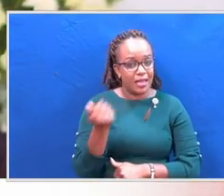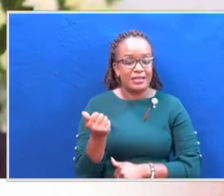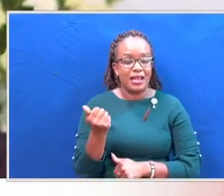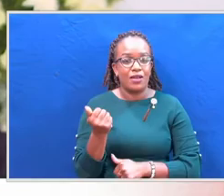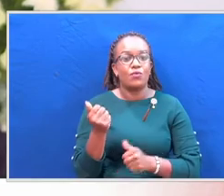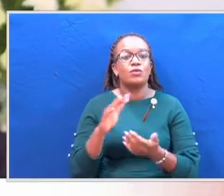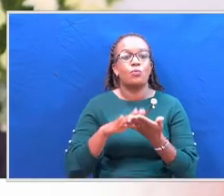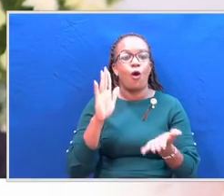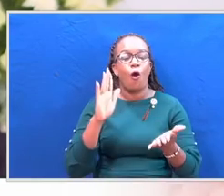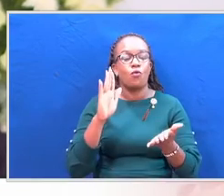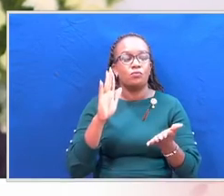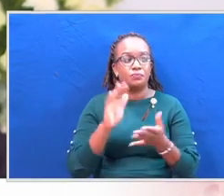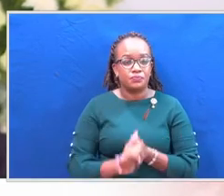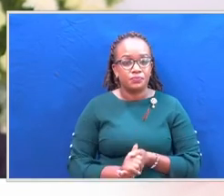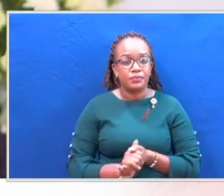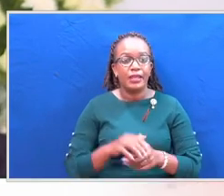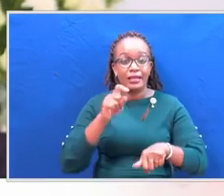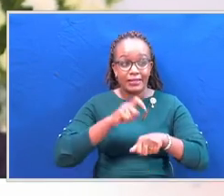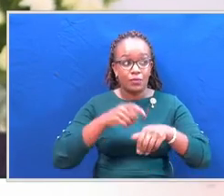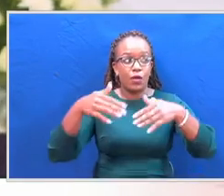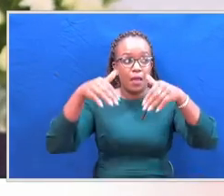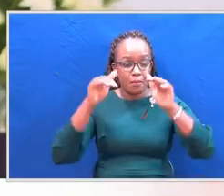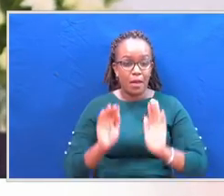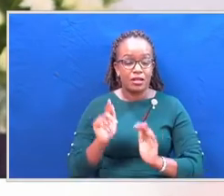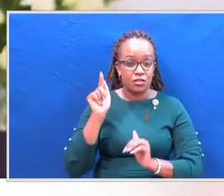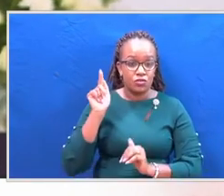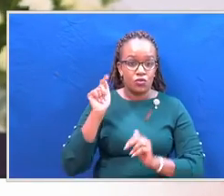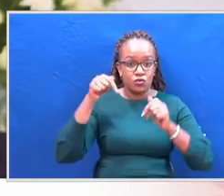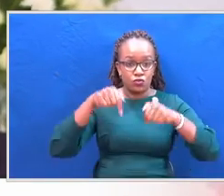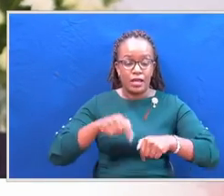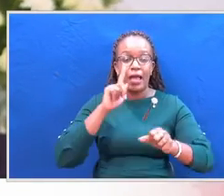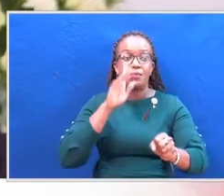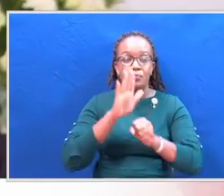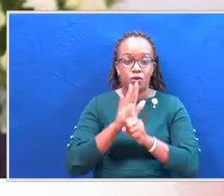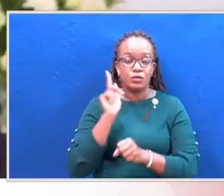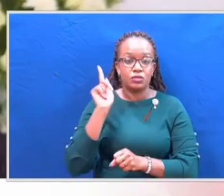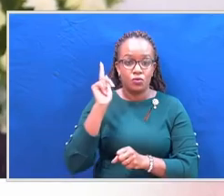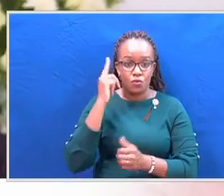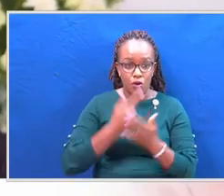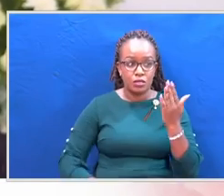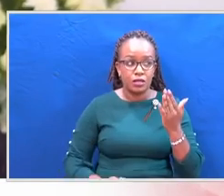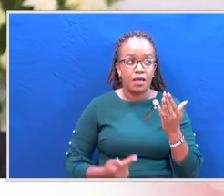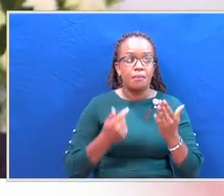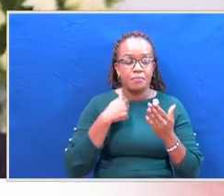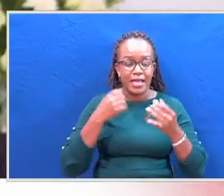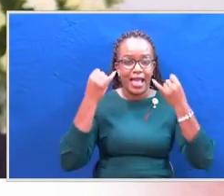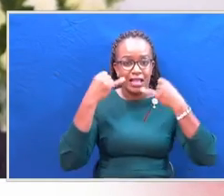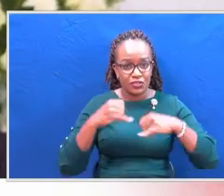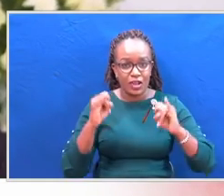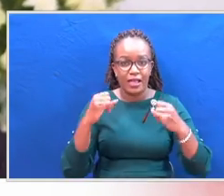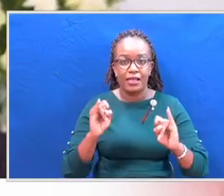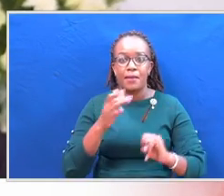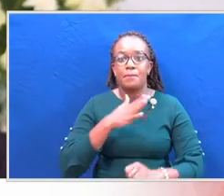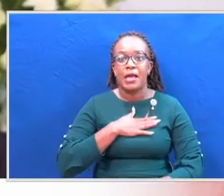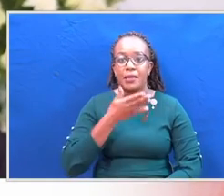long. As we lay you to rest today, I want to promise you that I will do my part towards